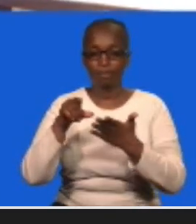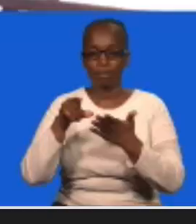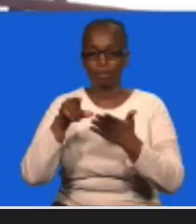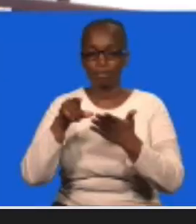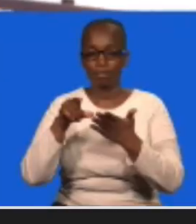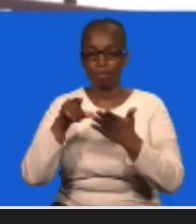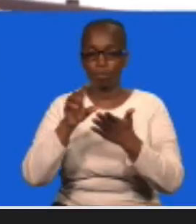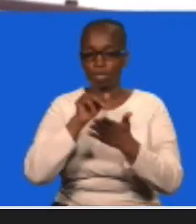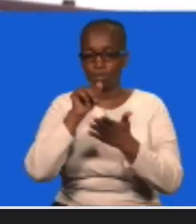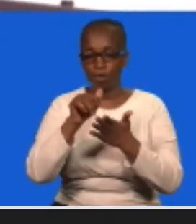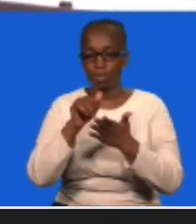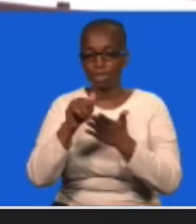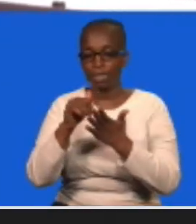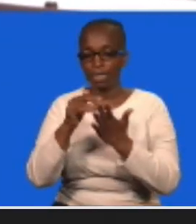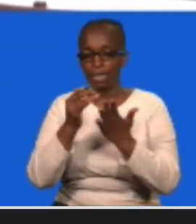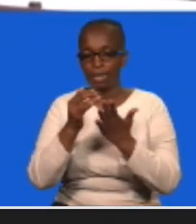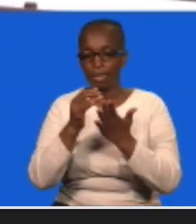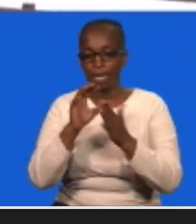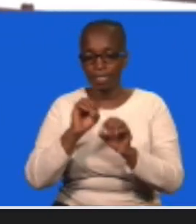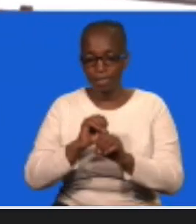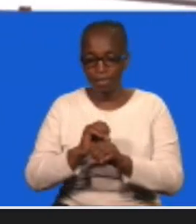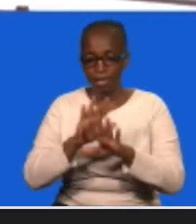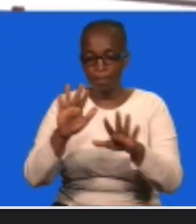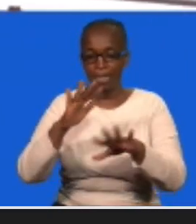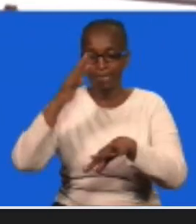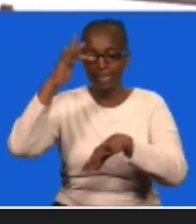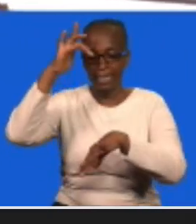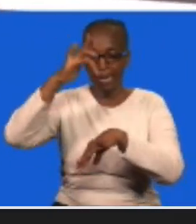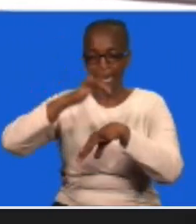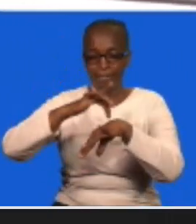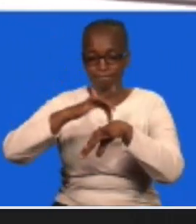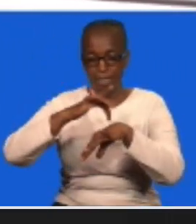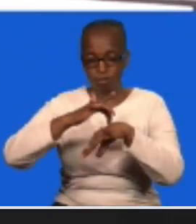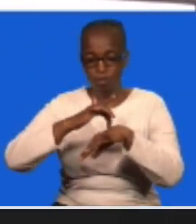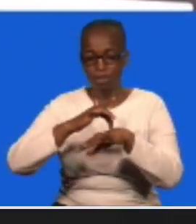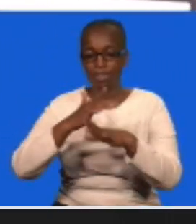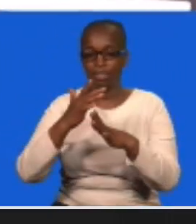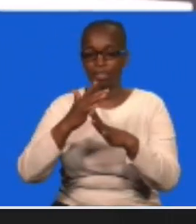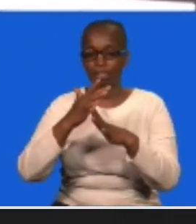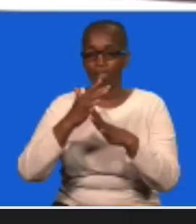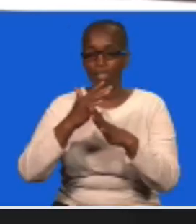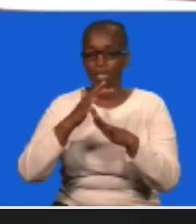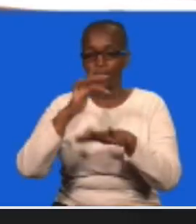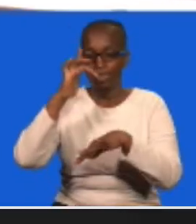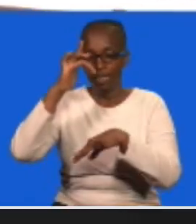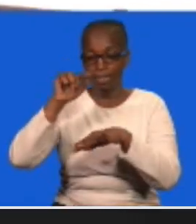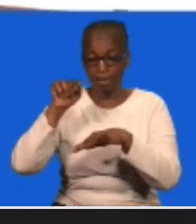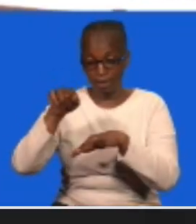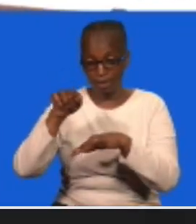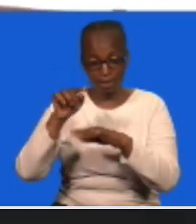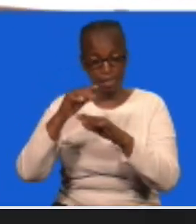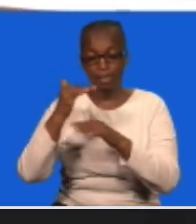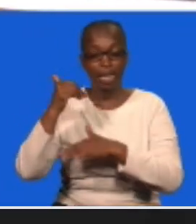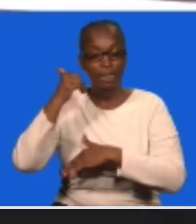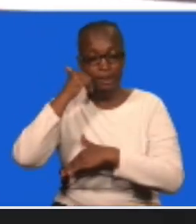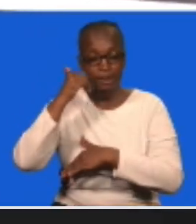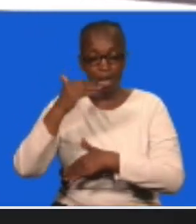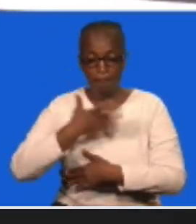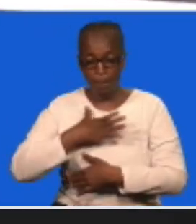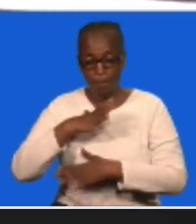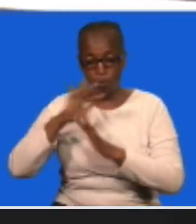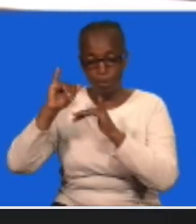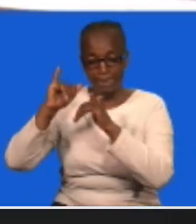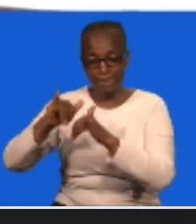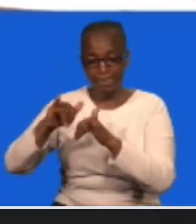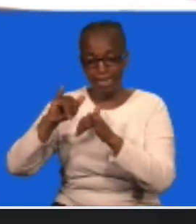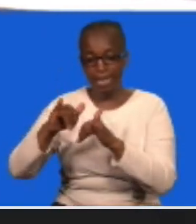infections. There are no infections because the incisions are very small and it doesn't cause any infections. The patients stay in the hospital for a short